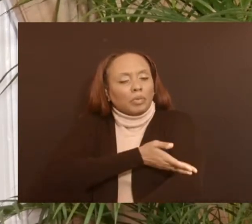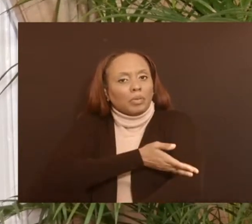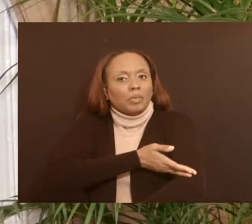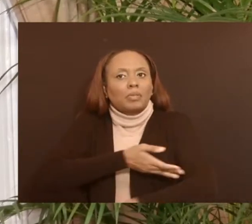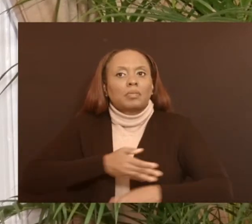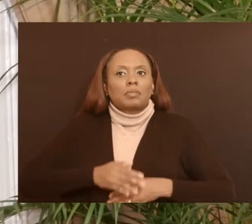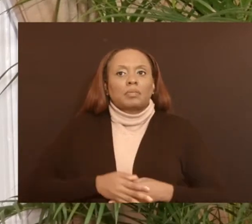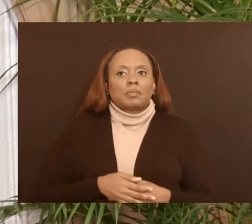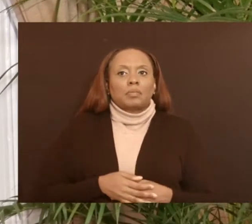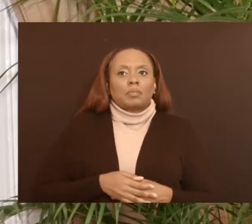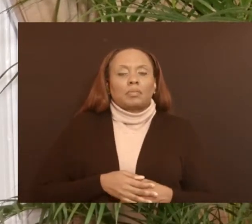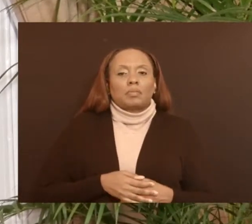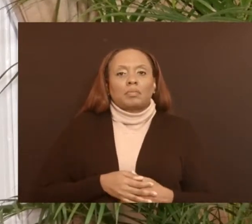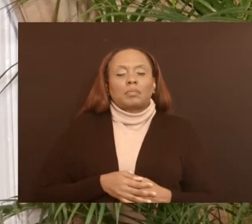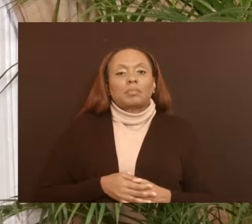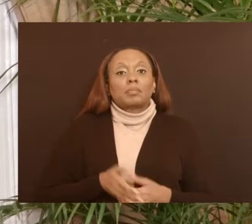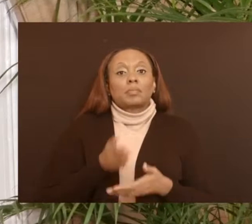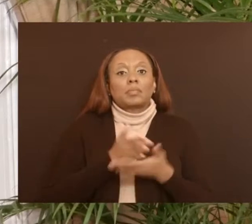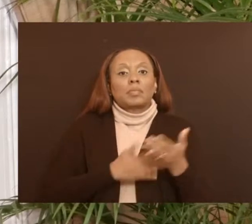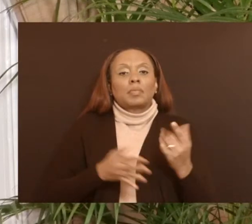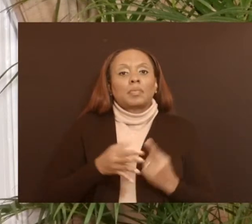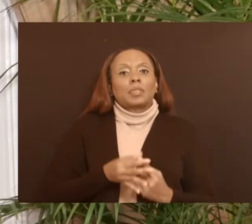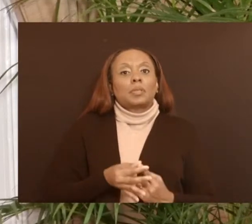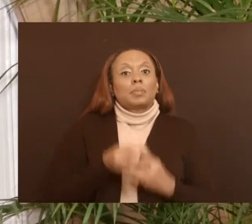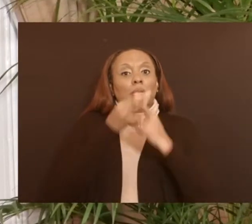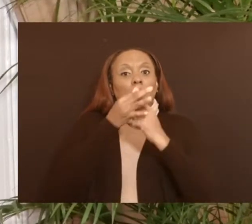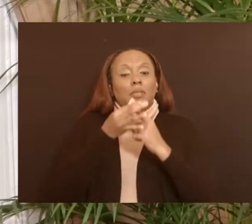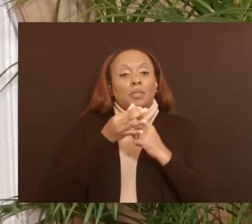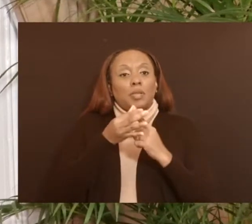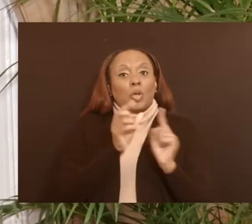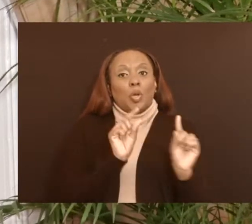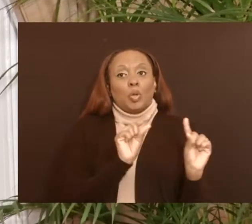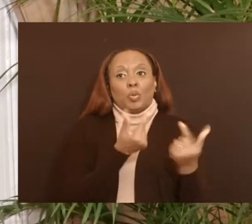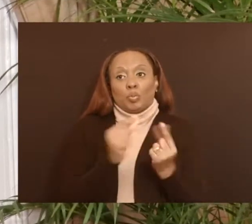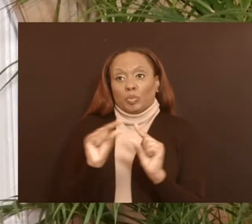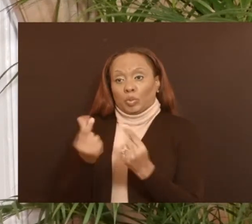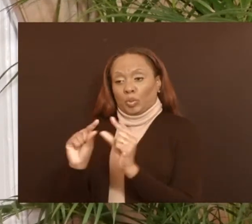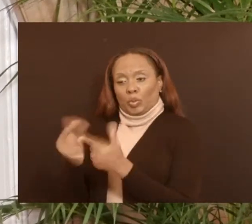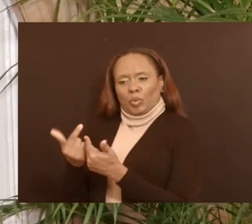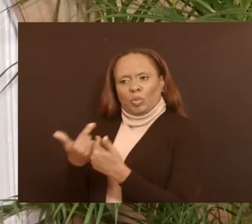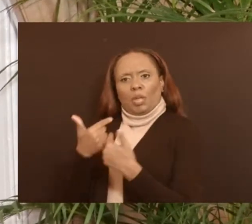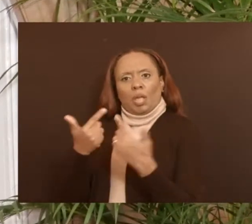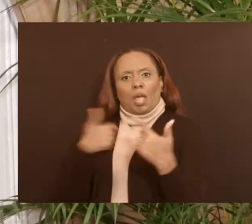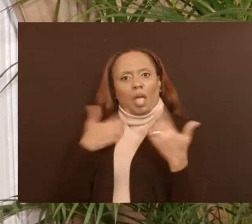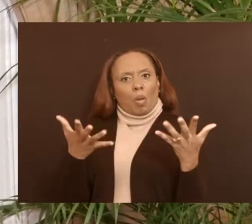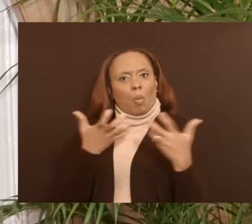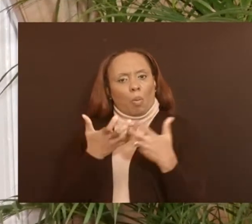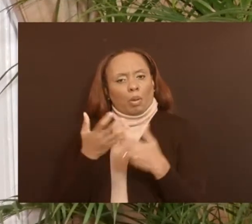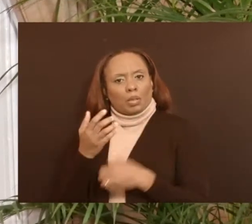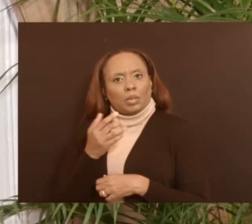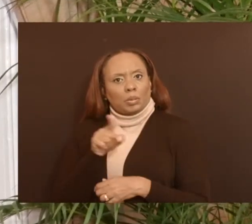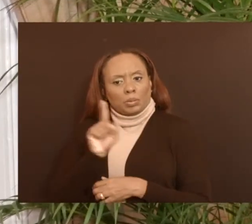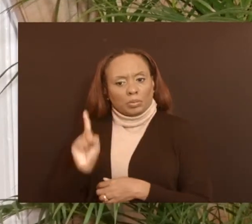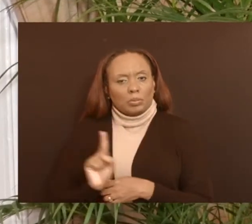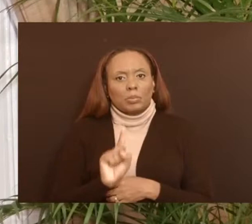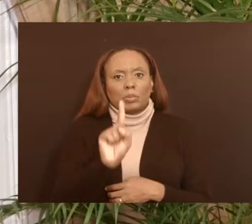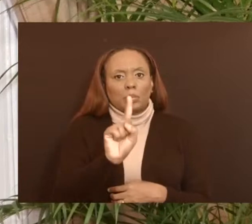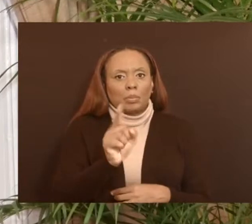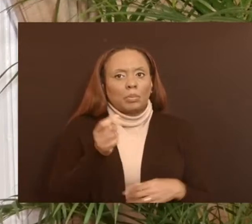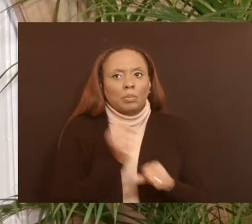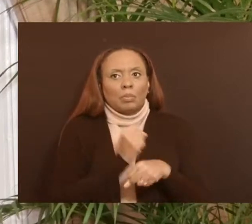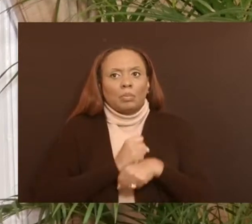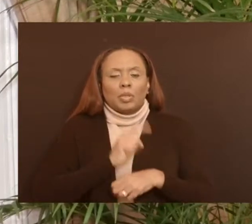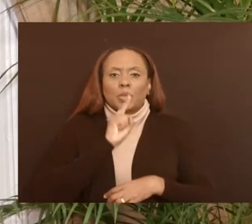special groups I would like to encourage to come forward to make sure that they are vaccinated. These